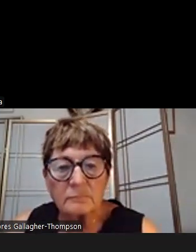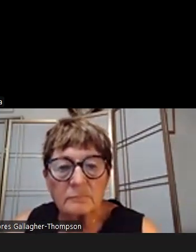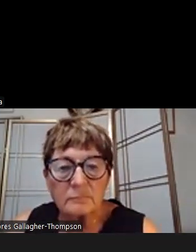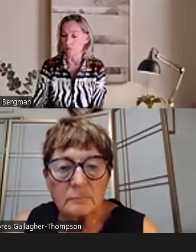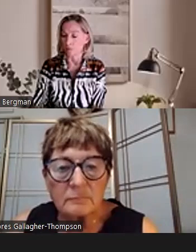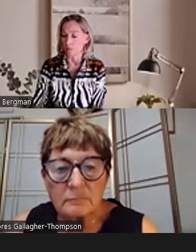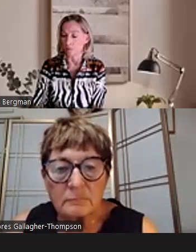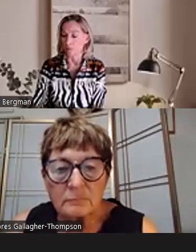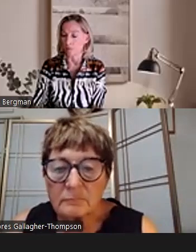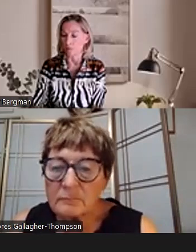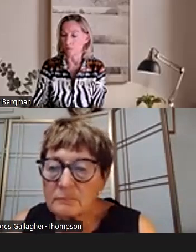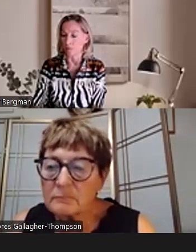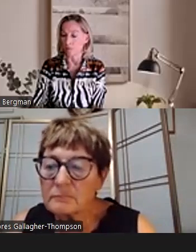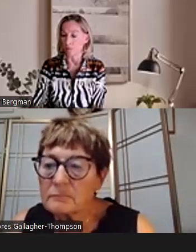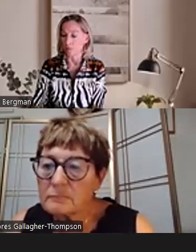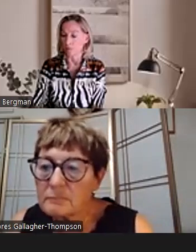Great.